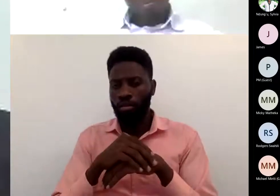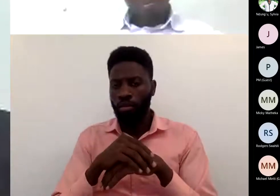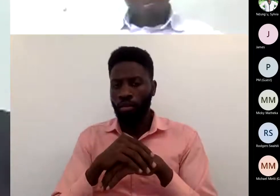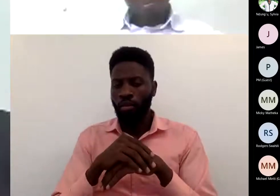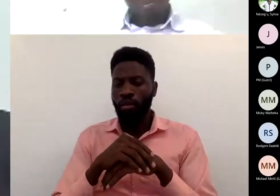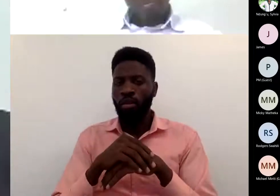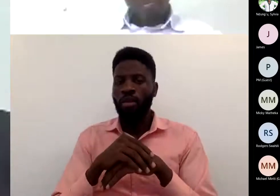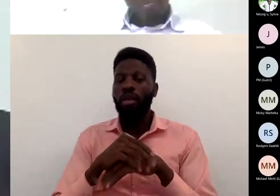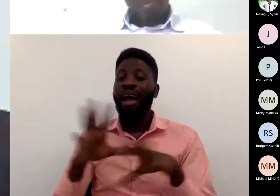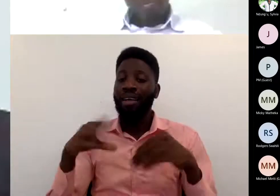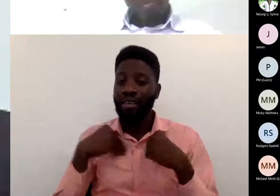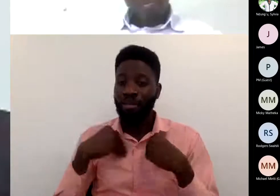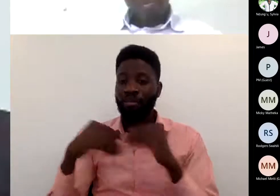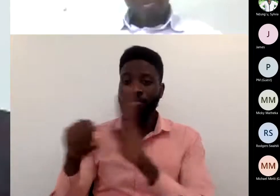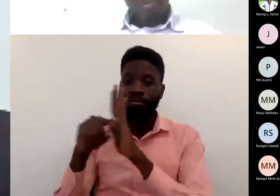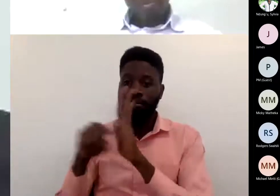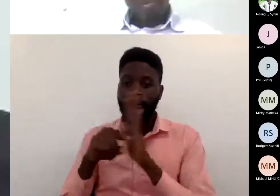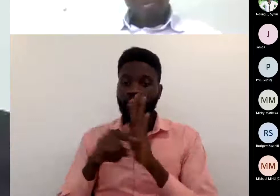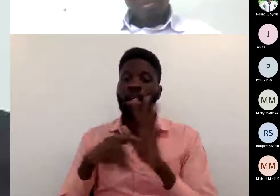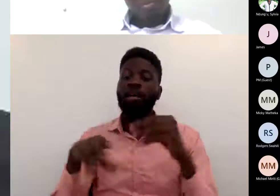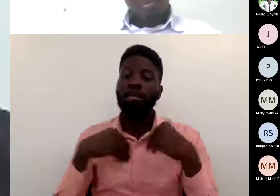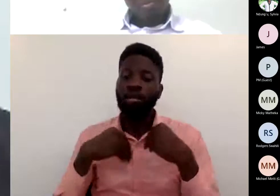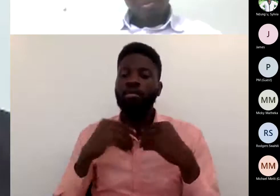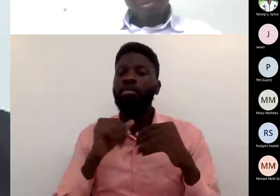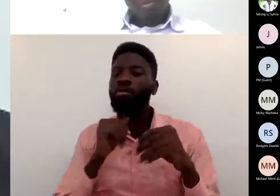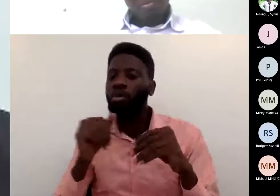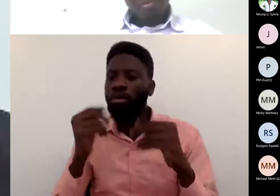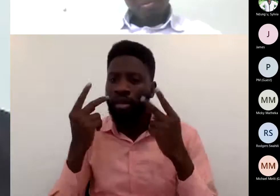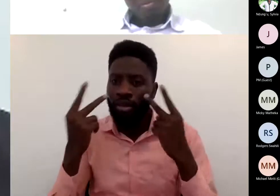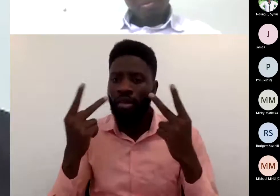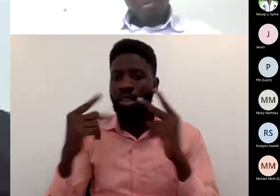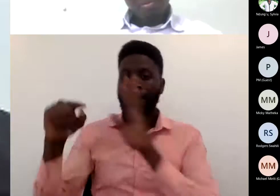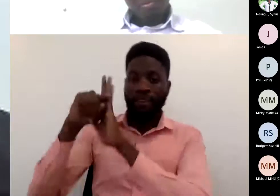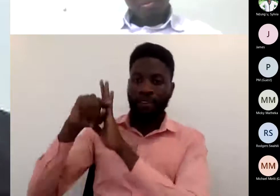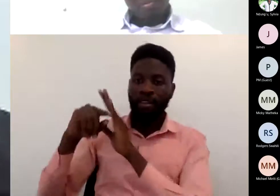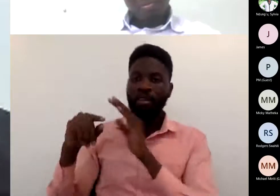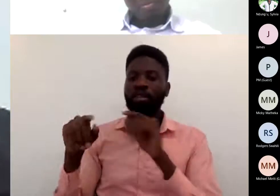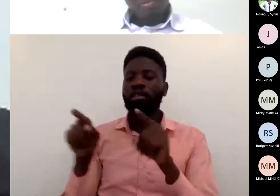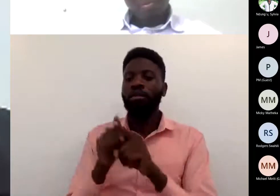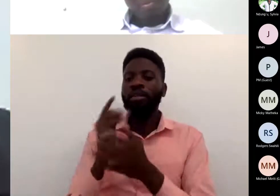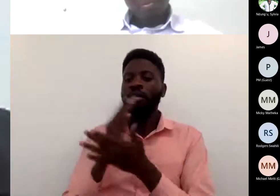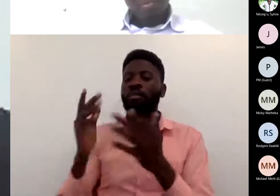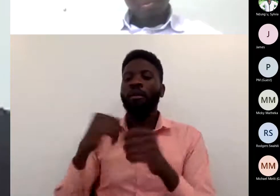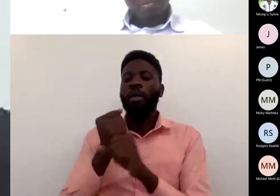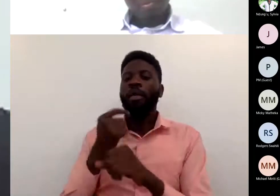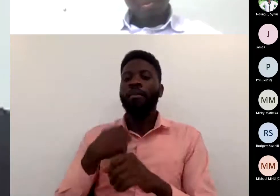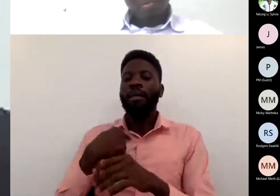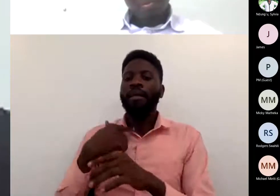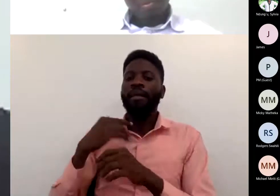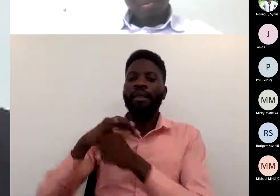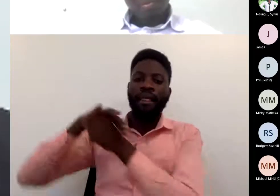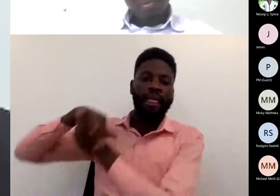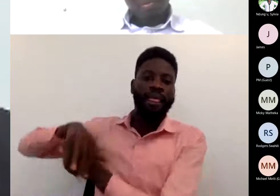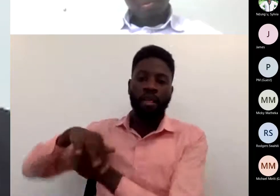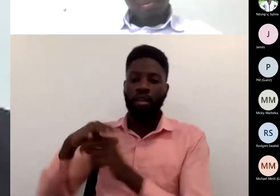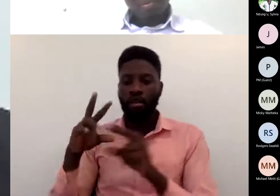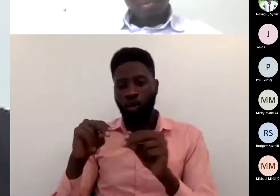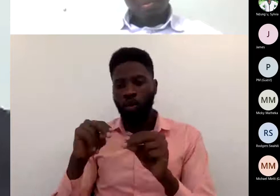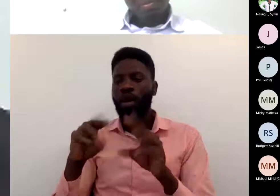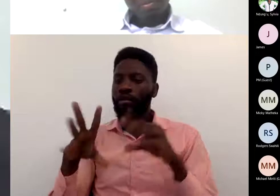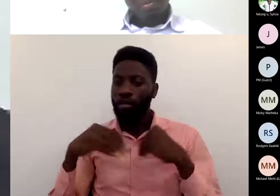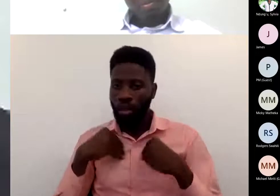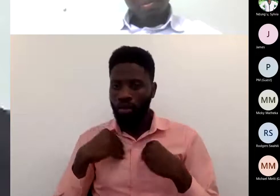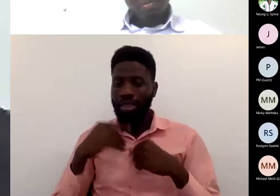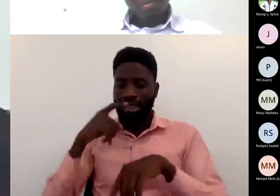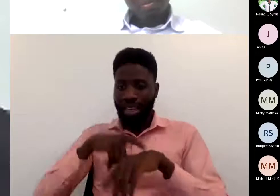with criticism, right? Don't look at criticism as something that holds you back. Embrace that. Dig deeper when